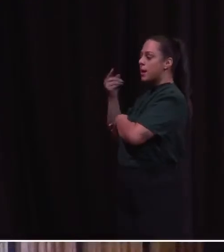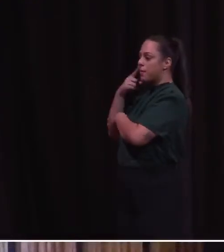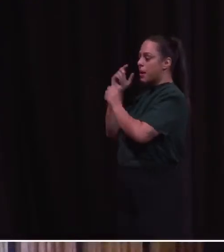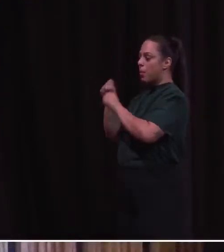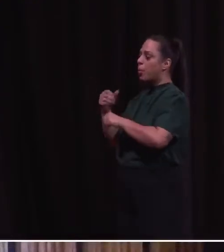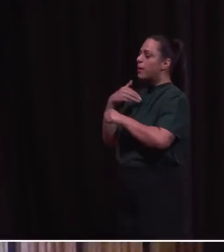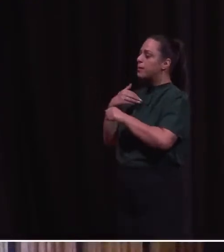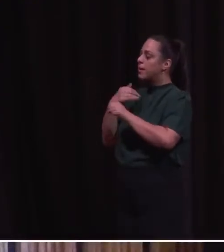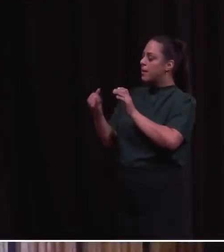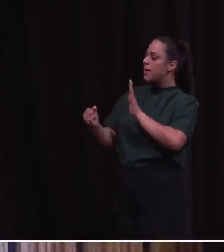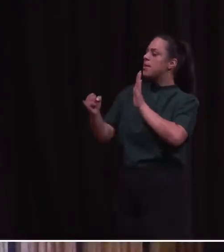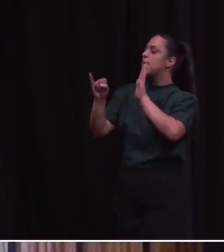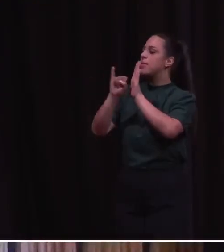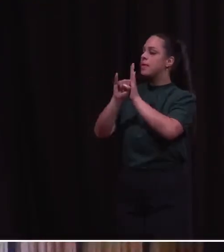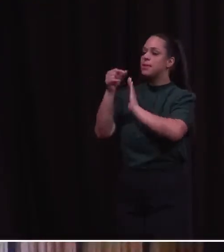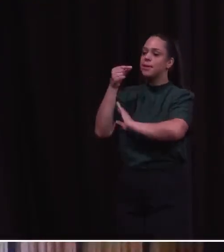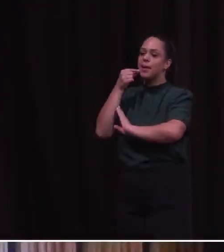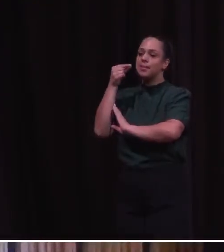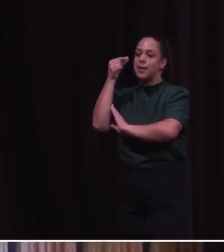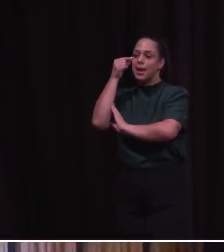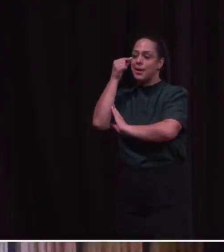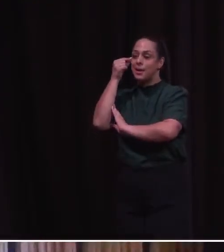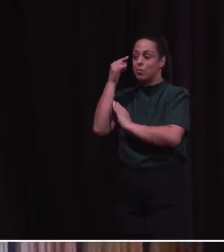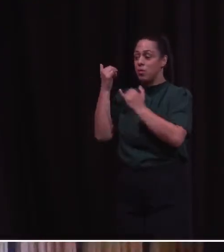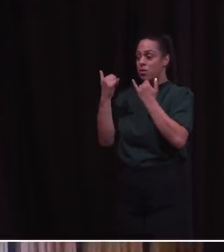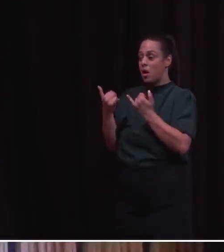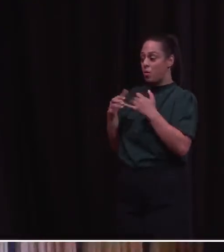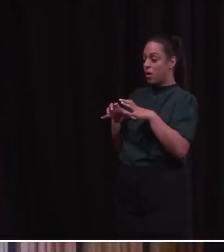sociales que han sido alteradas por la colonización?